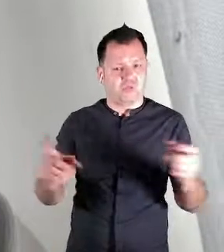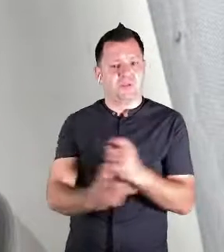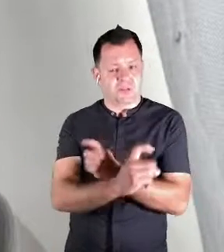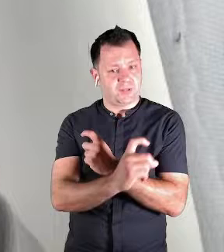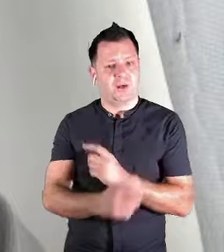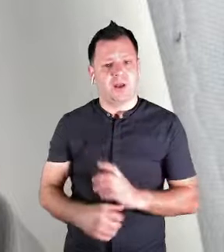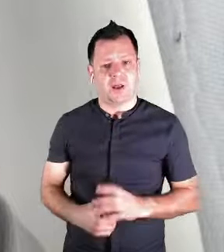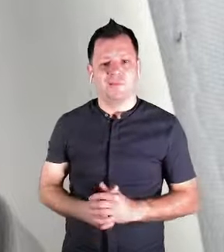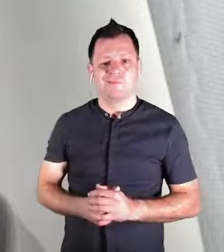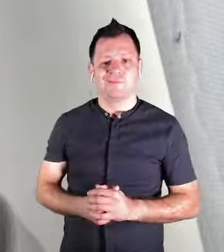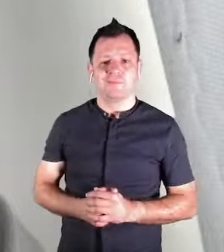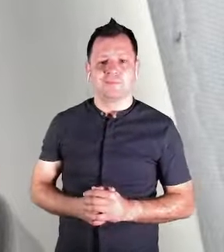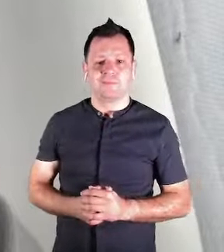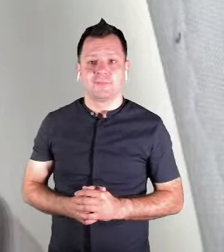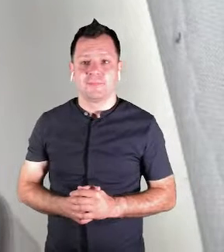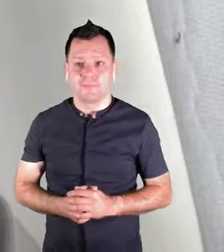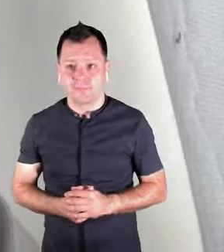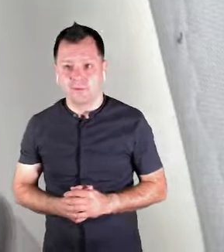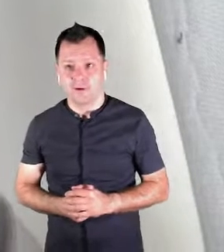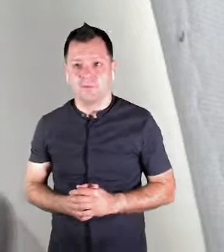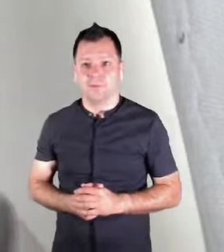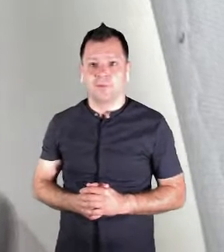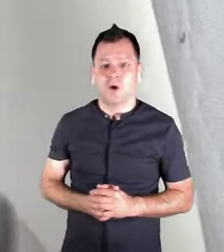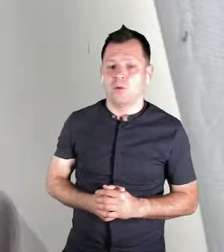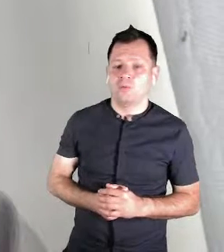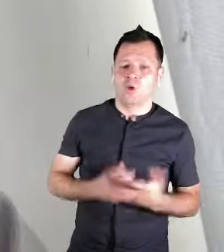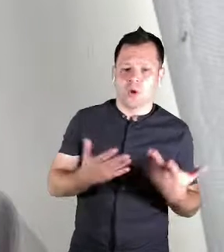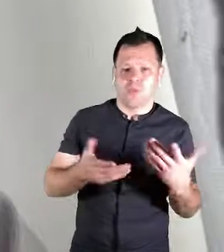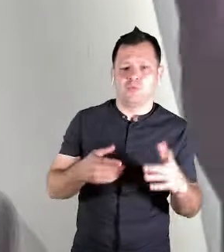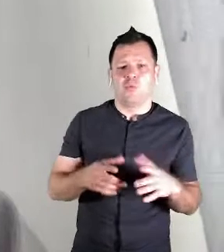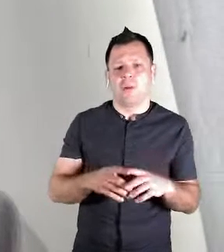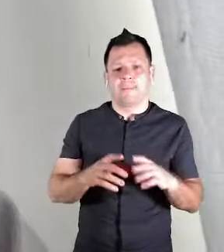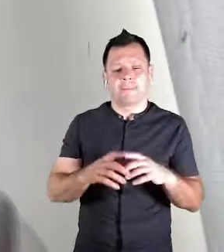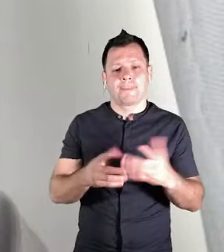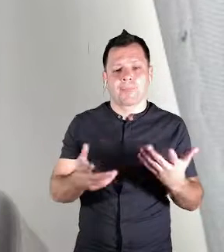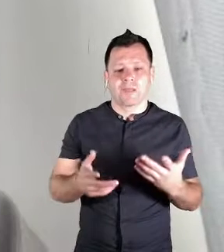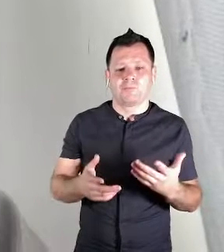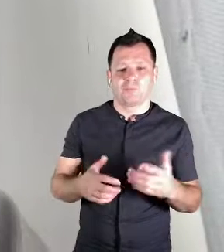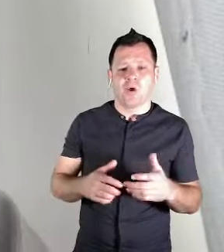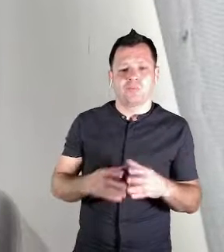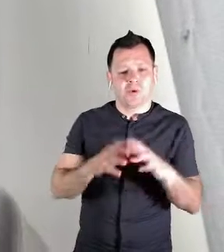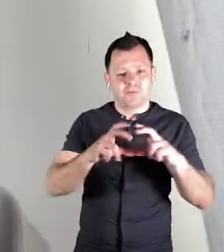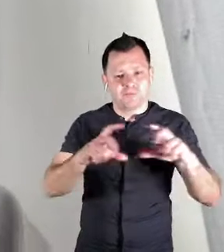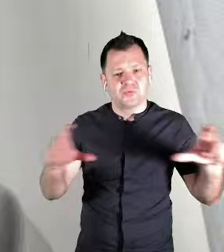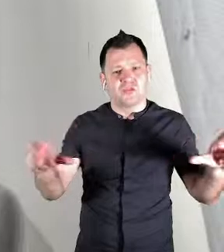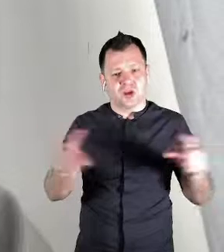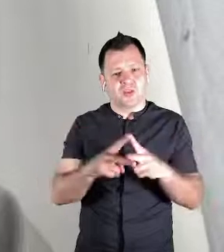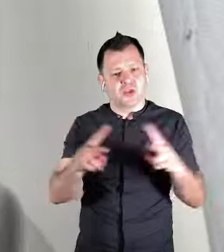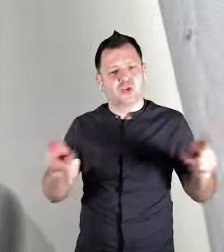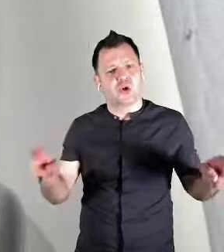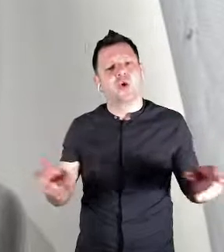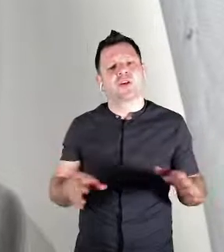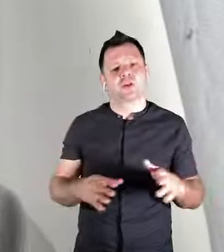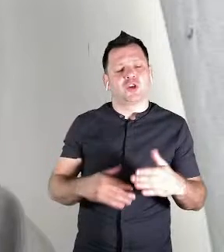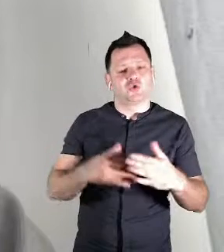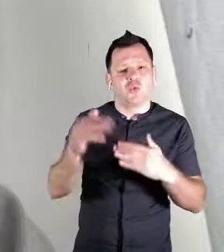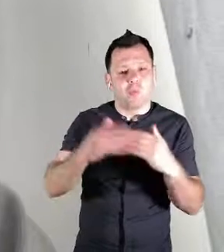this became something of an identity, and it still is.